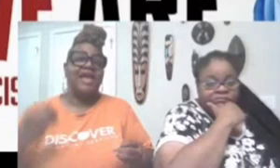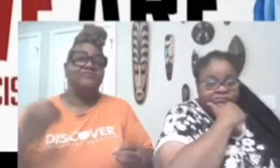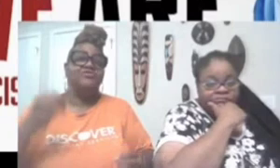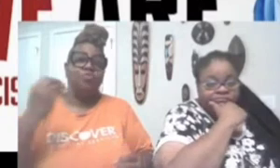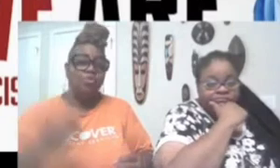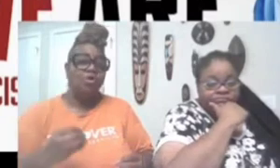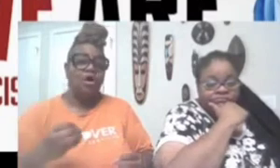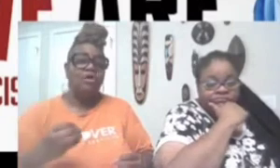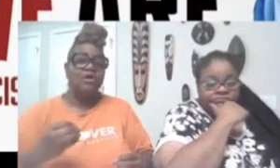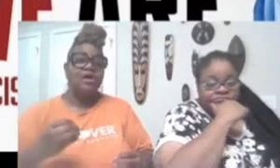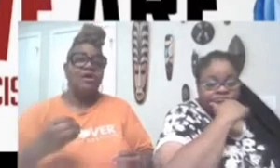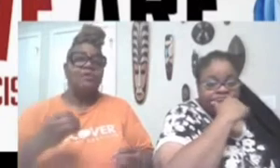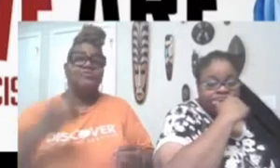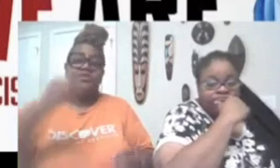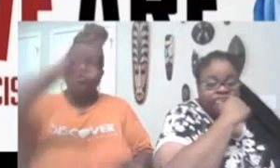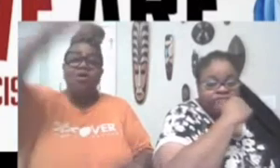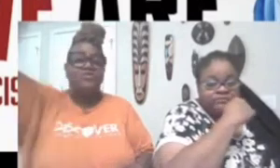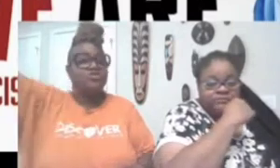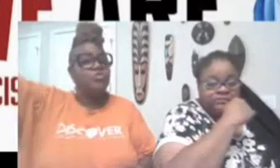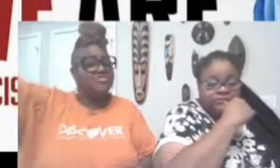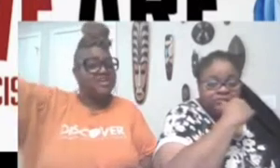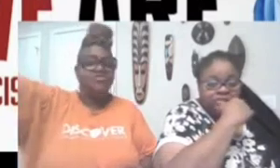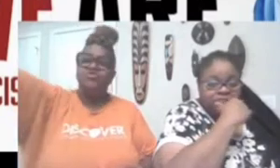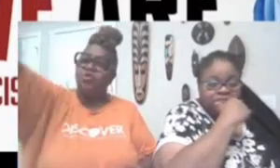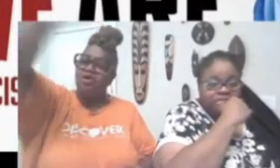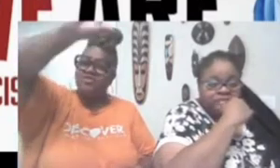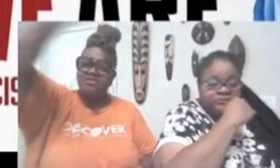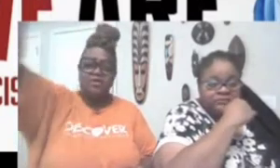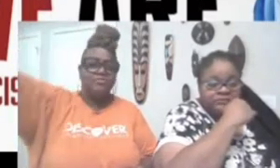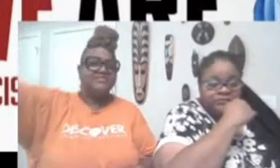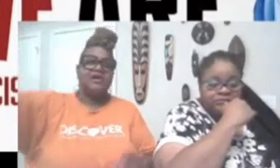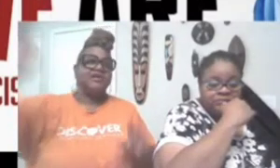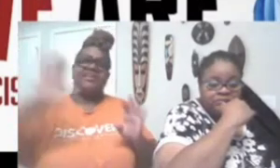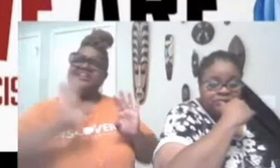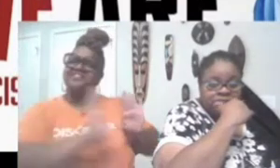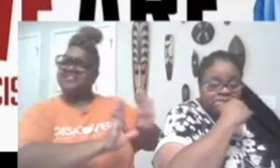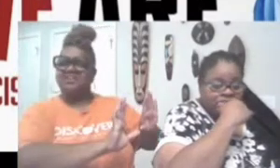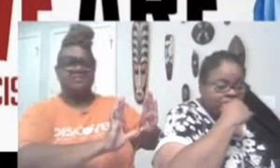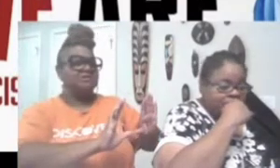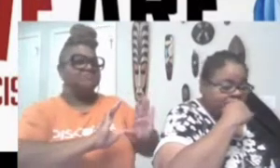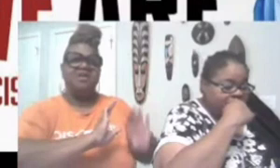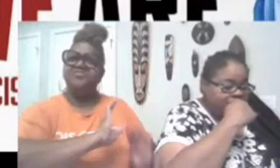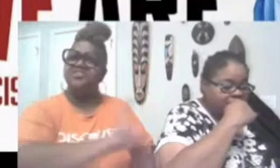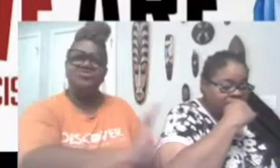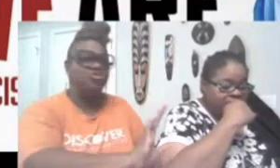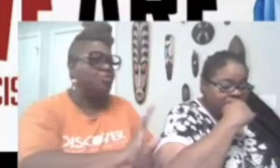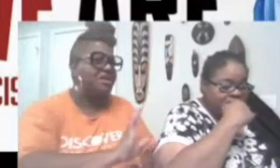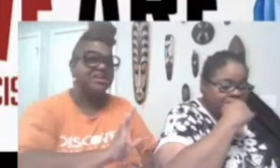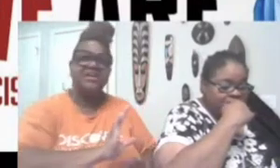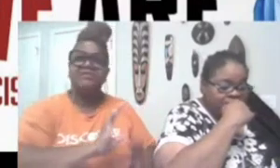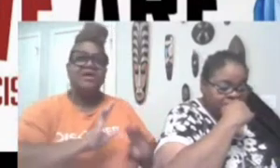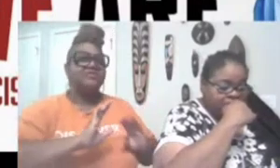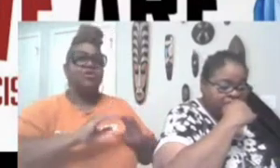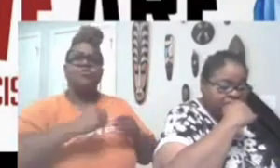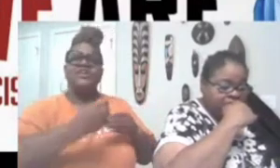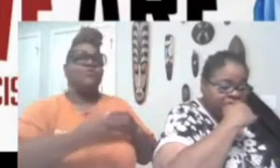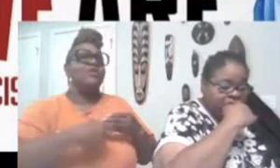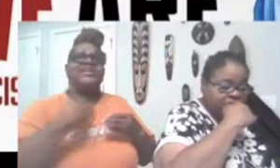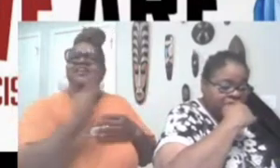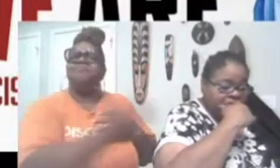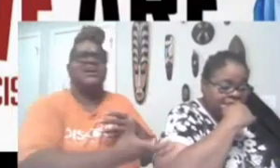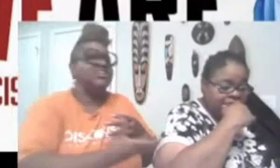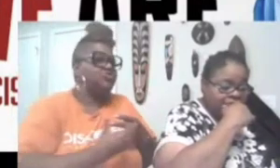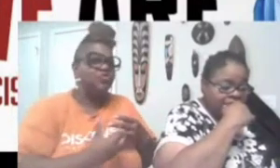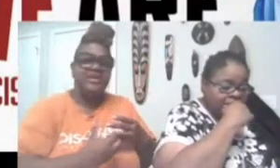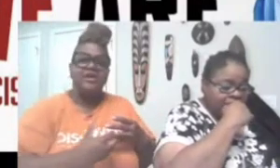about it after the war, the Northern, you would think the Northerner was against it, nothing to do with it. Don't even